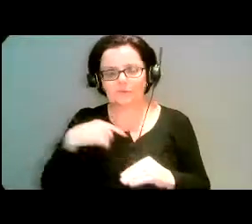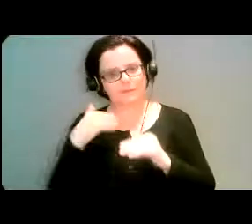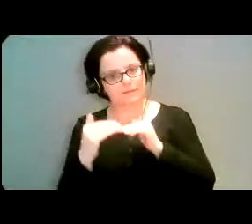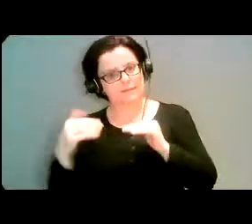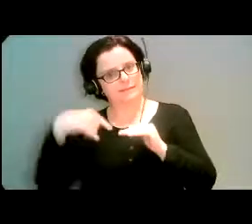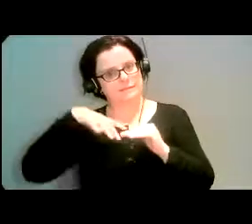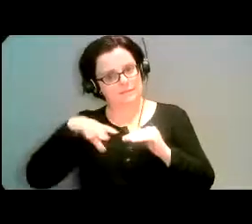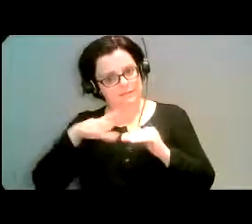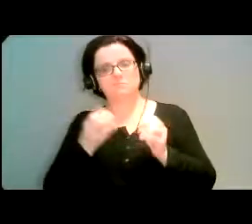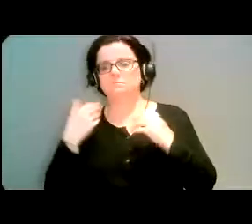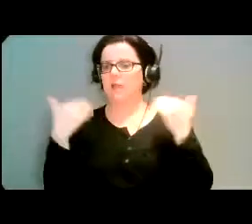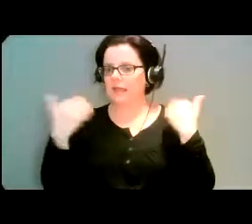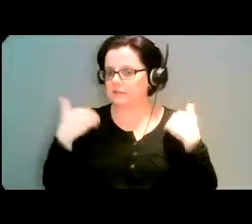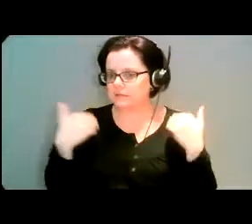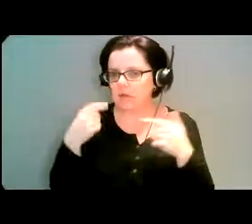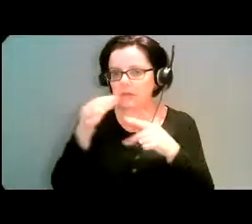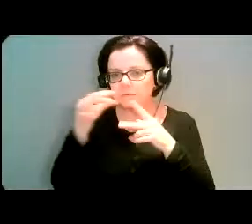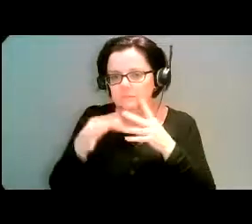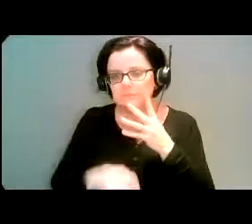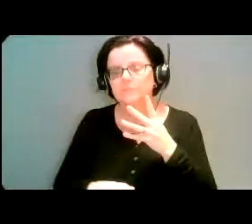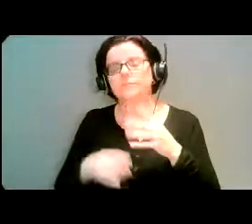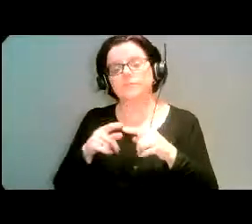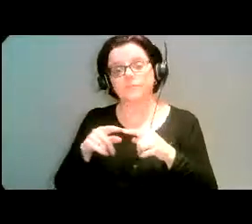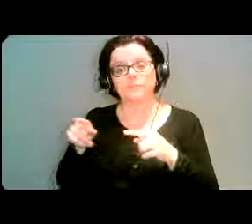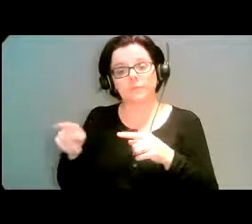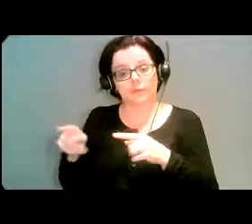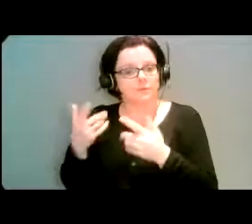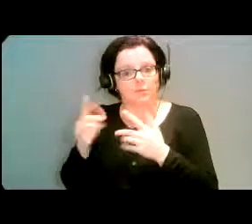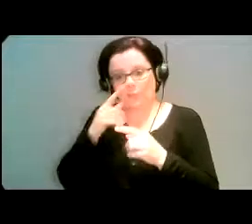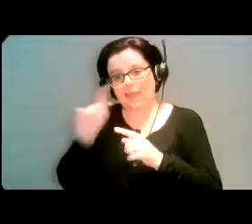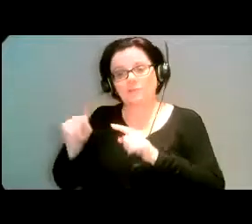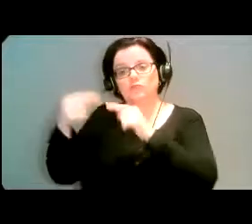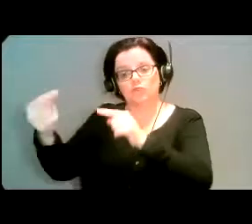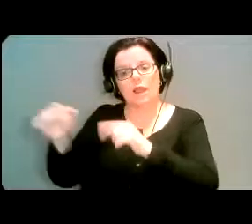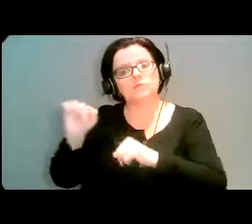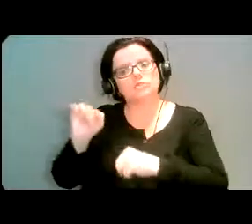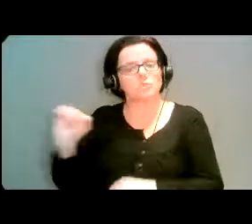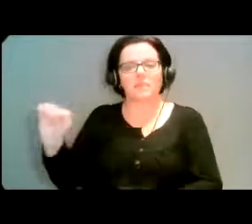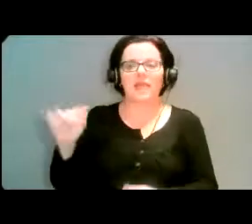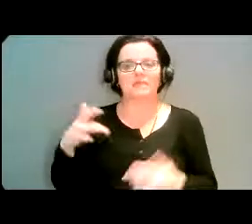better than how local authority suggests.